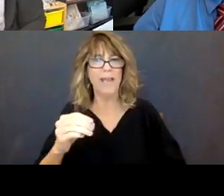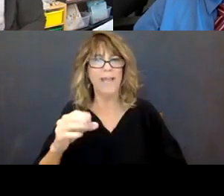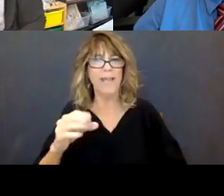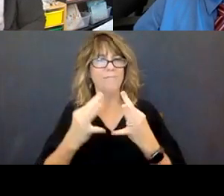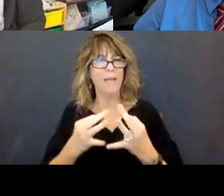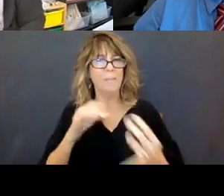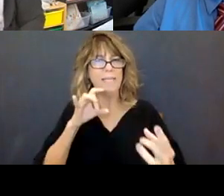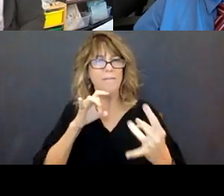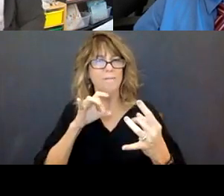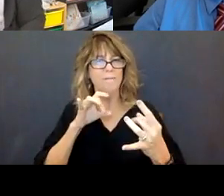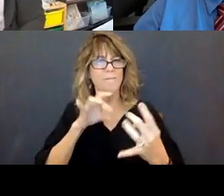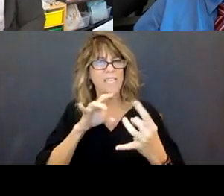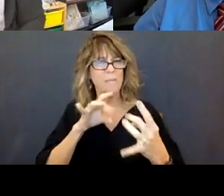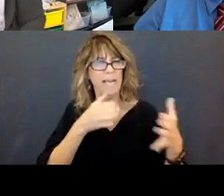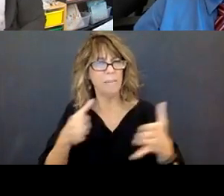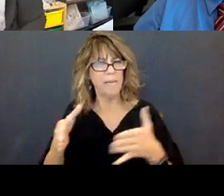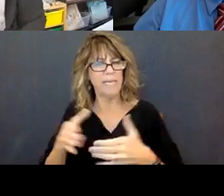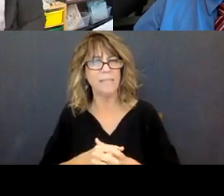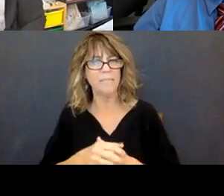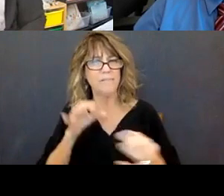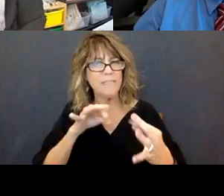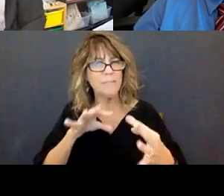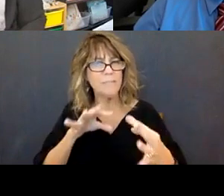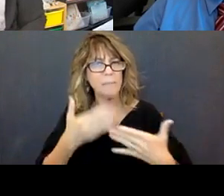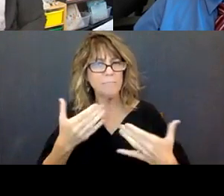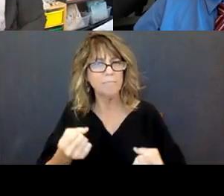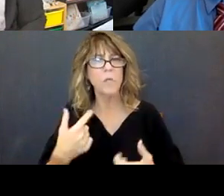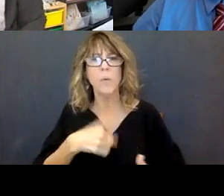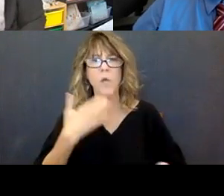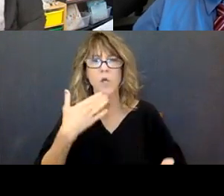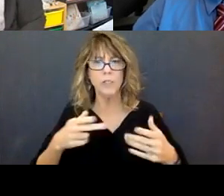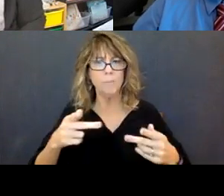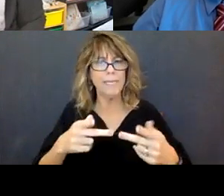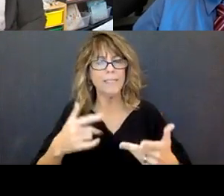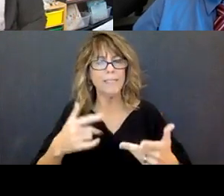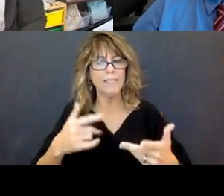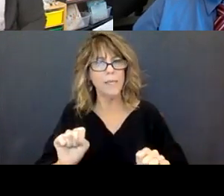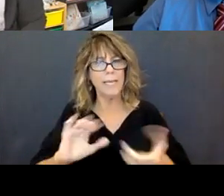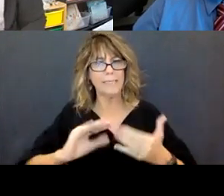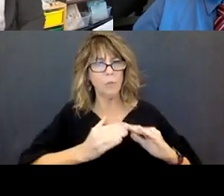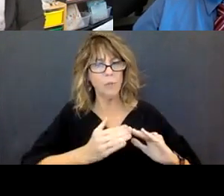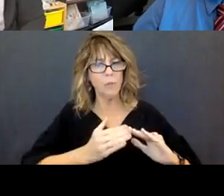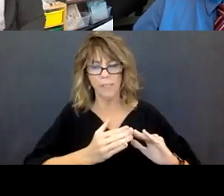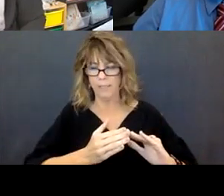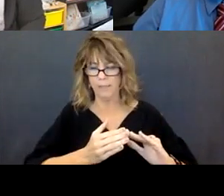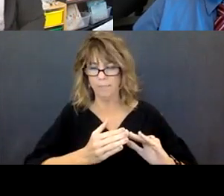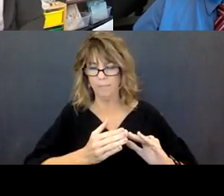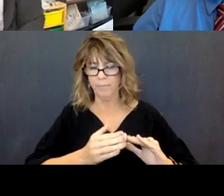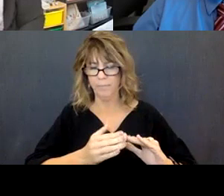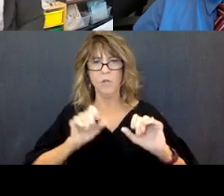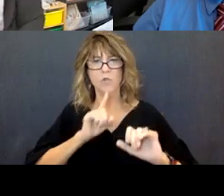mechanisms. We are well positioned to convene as a community to really look